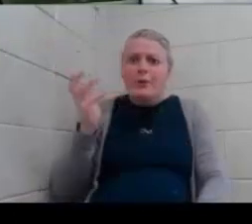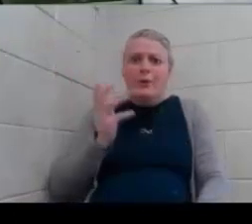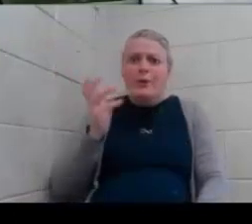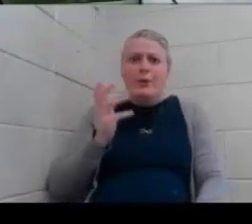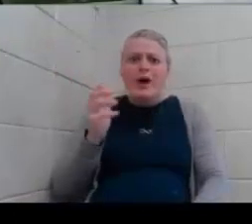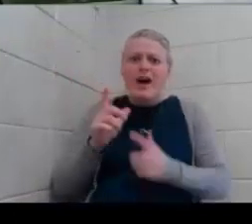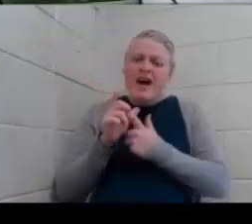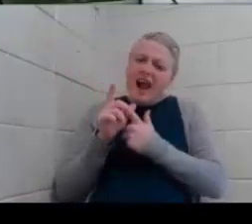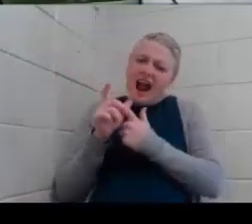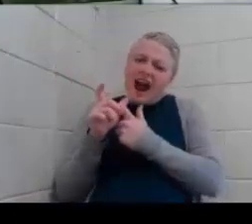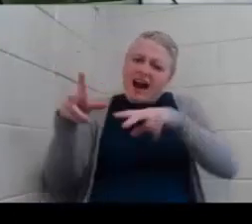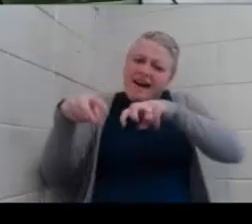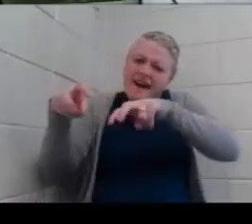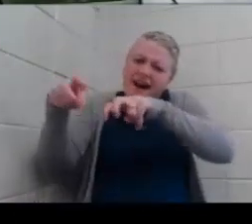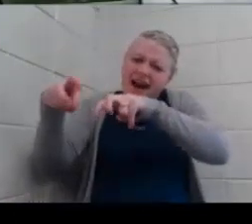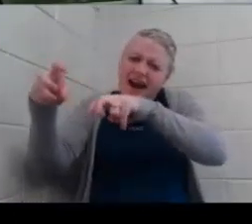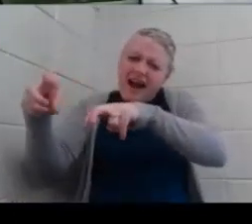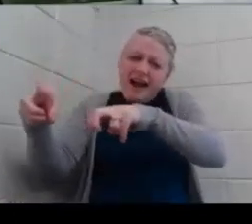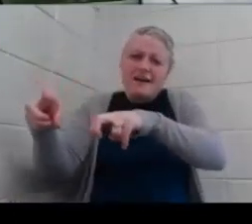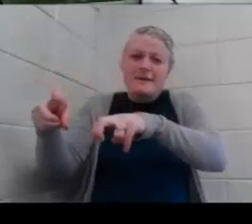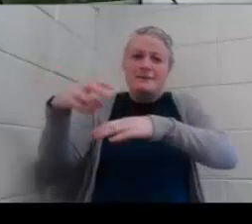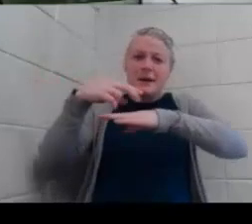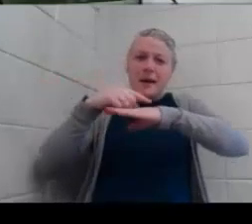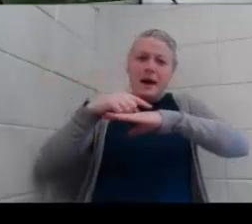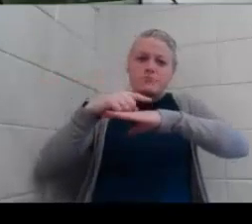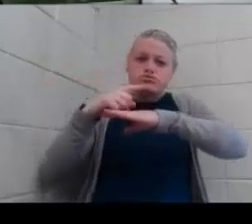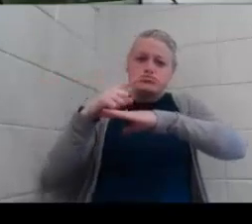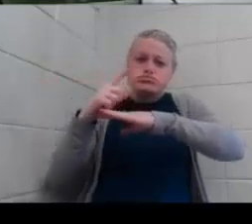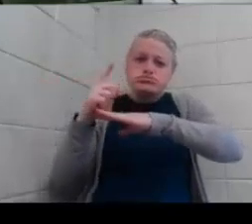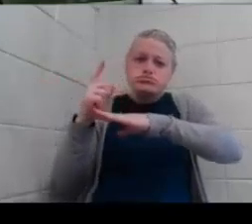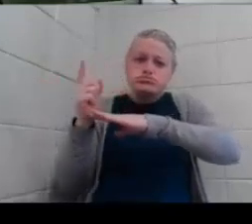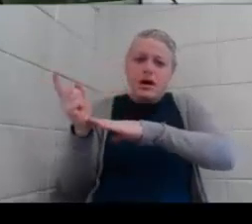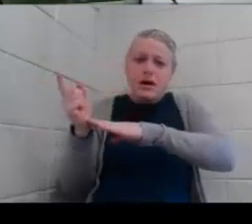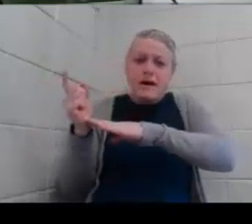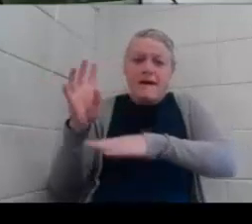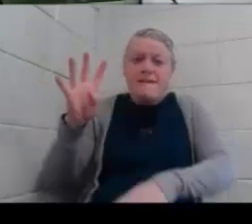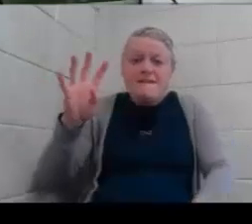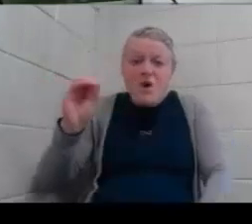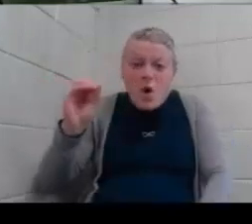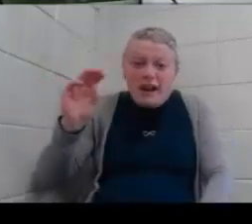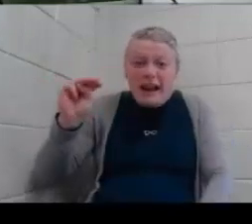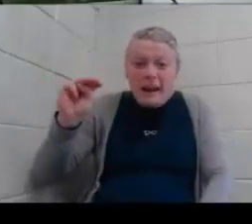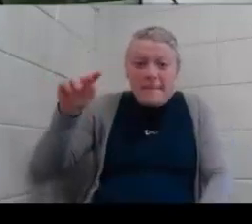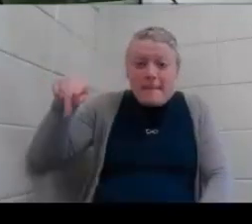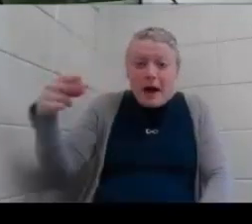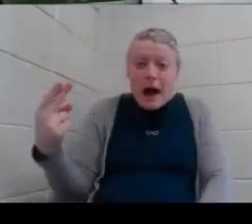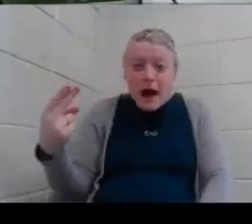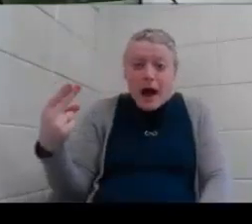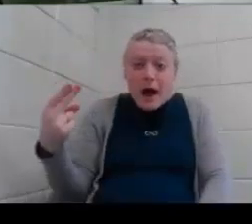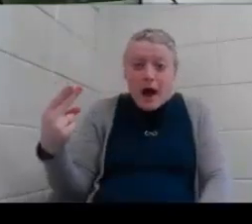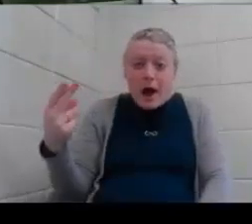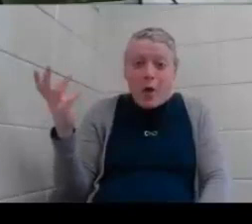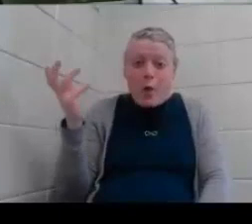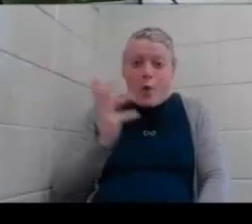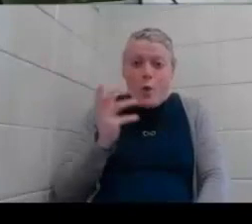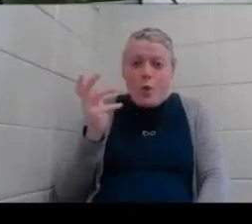is the fastest. It can run so fast, up to 40